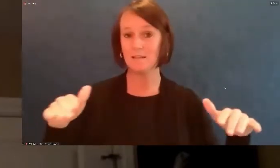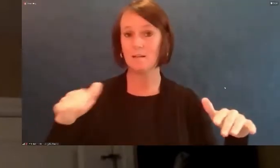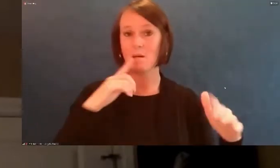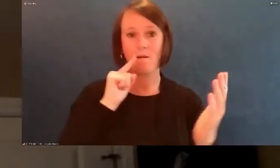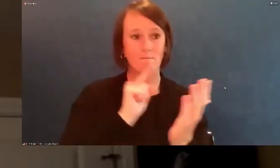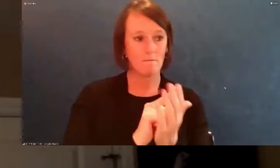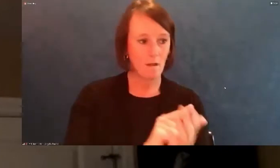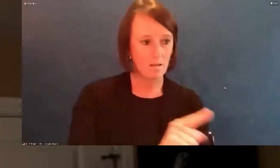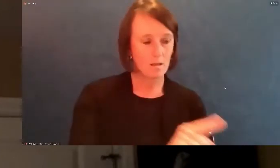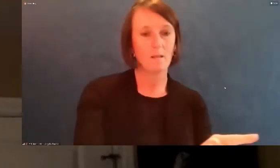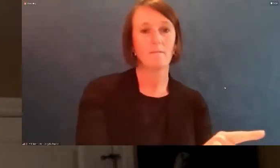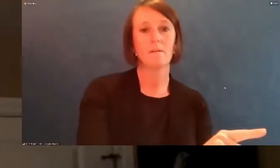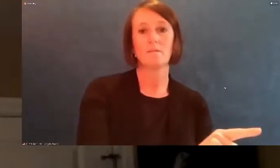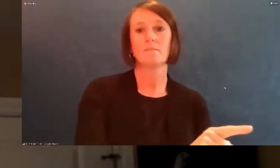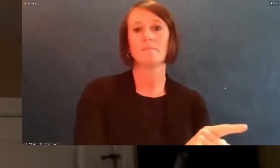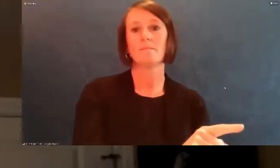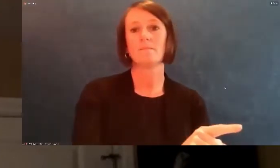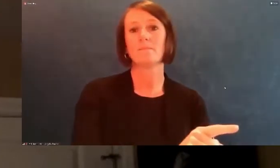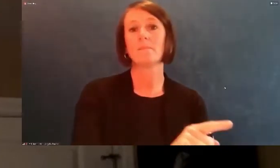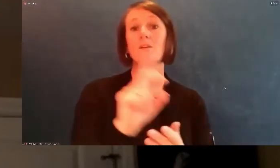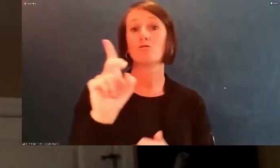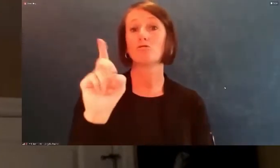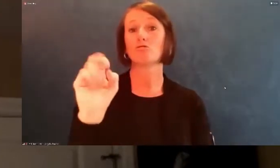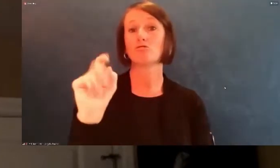for love medicine.